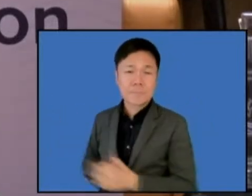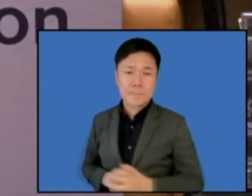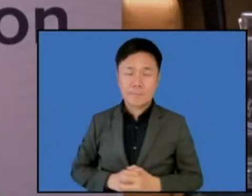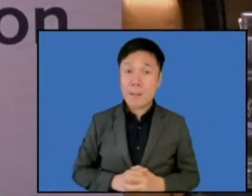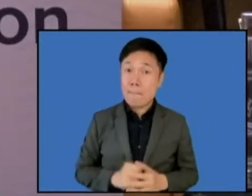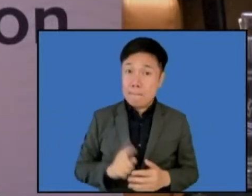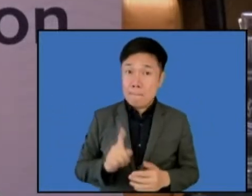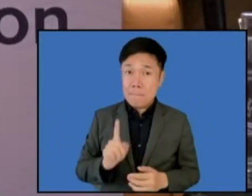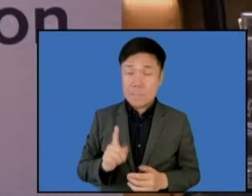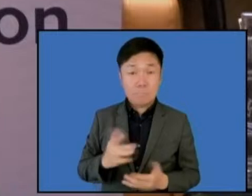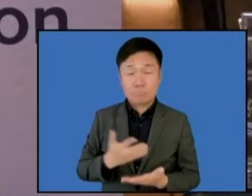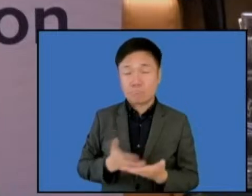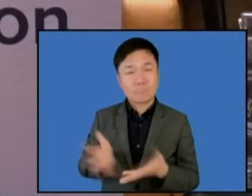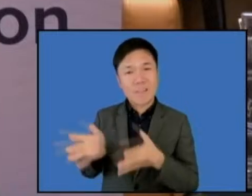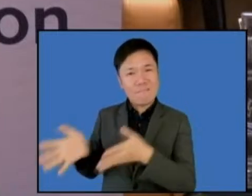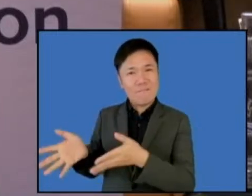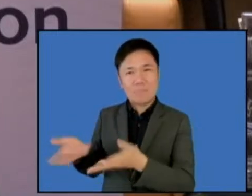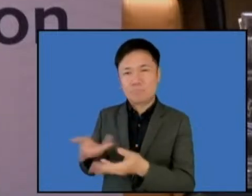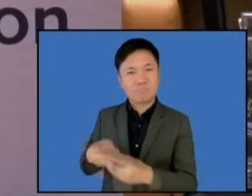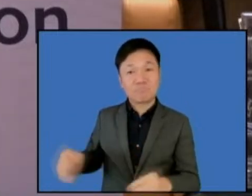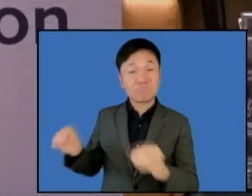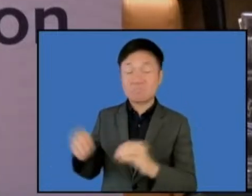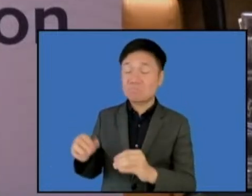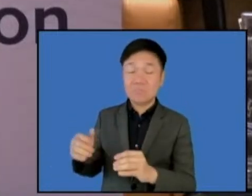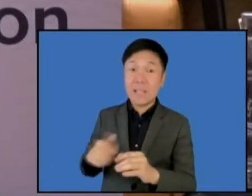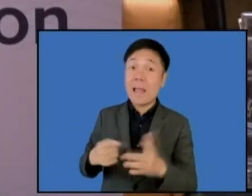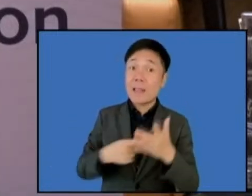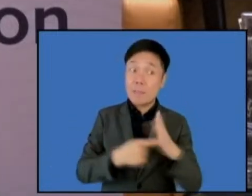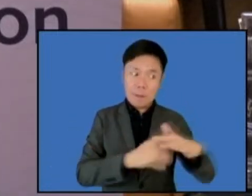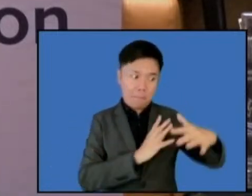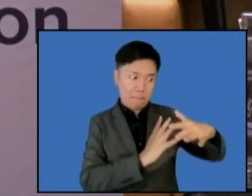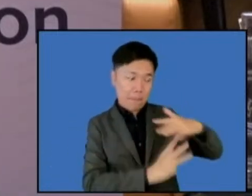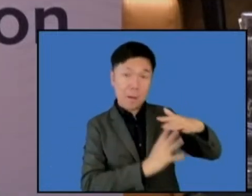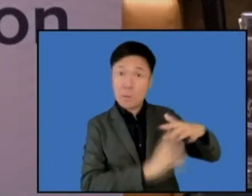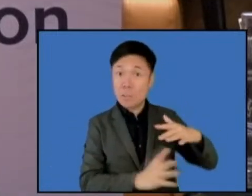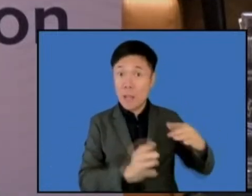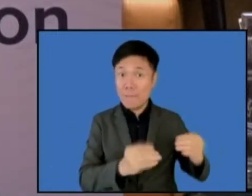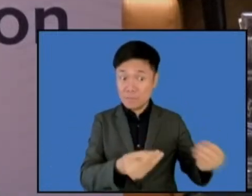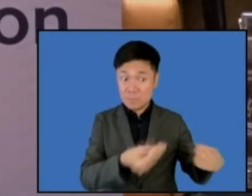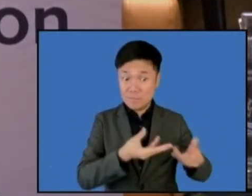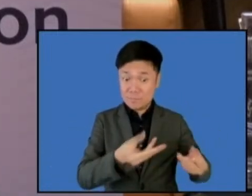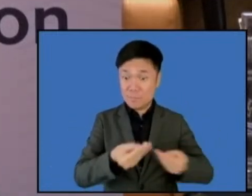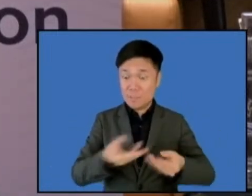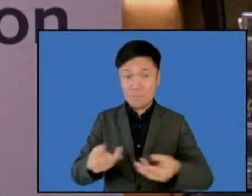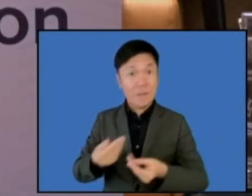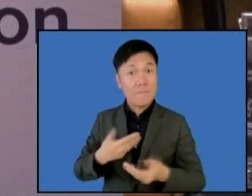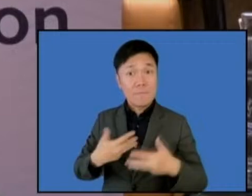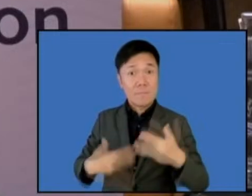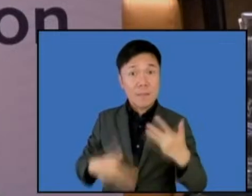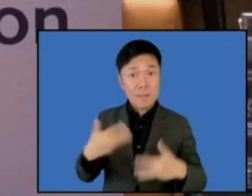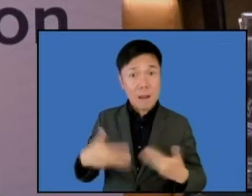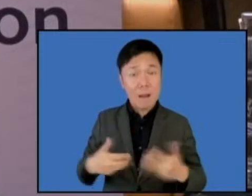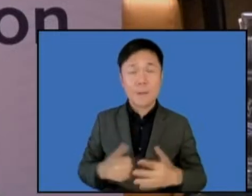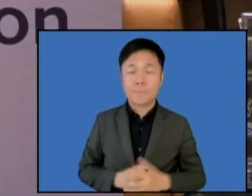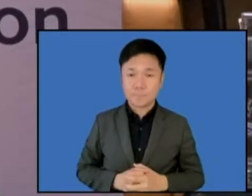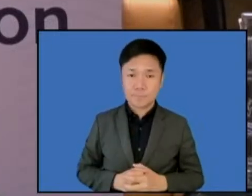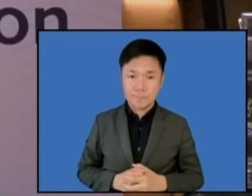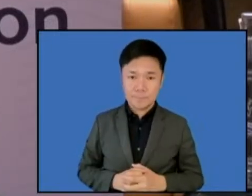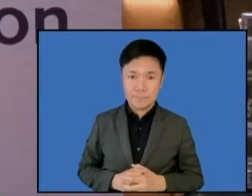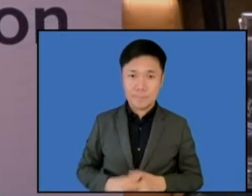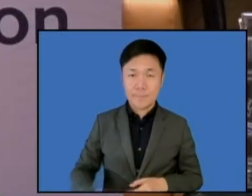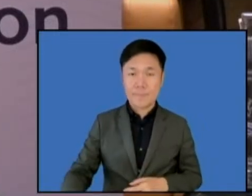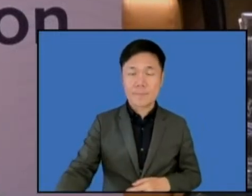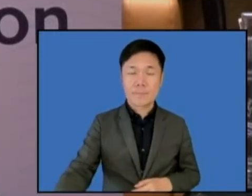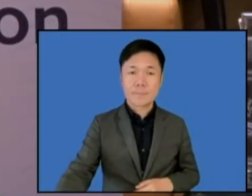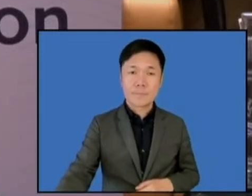but also how even the migrants themselves are producing data. And so now,